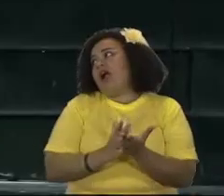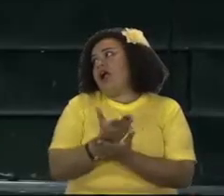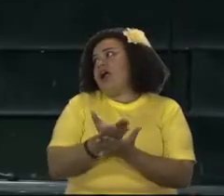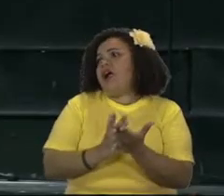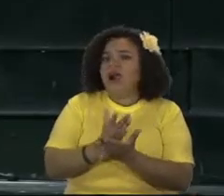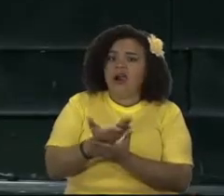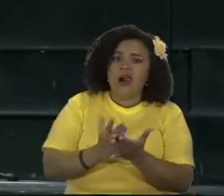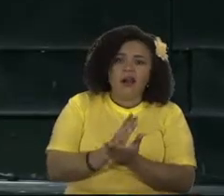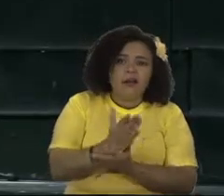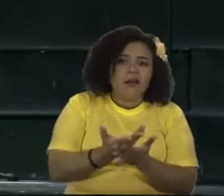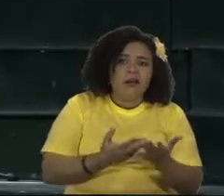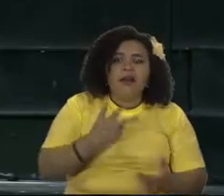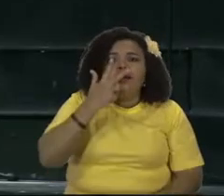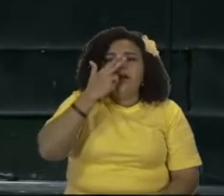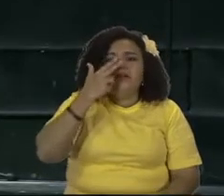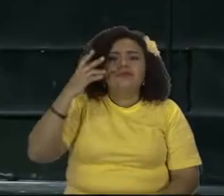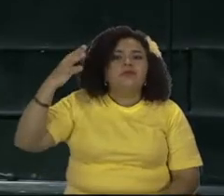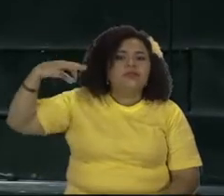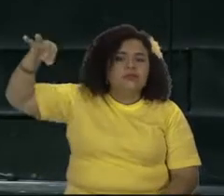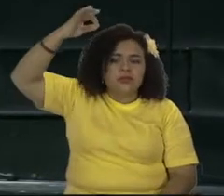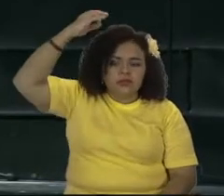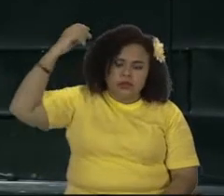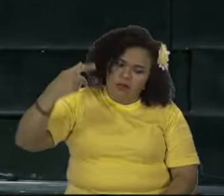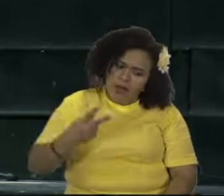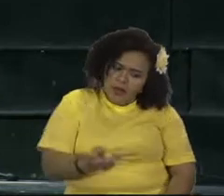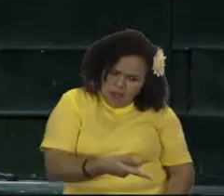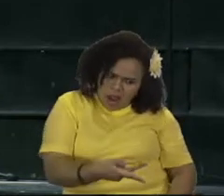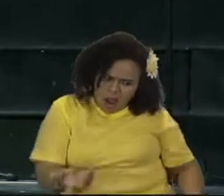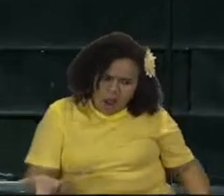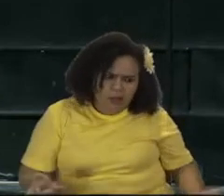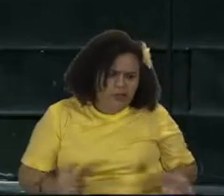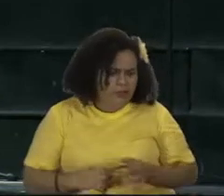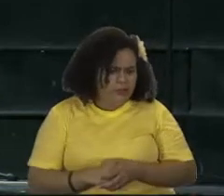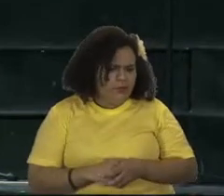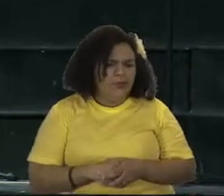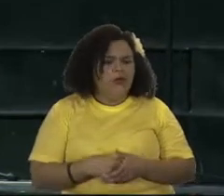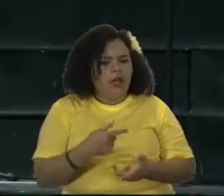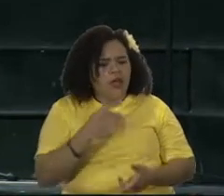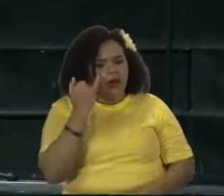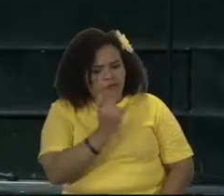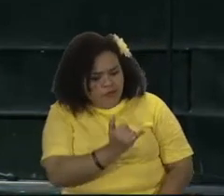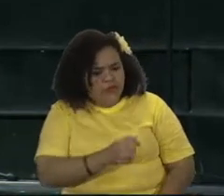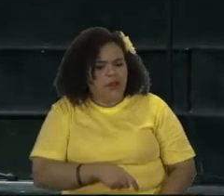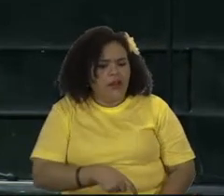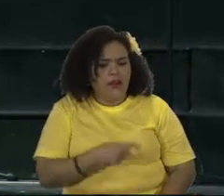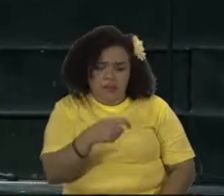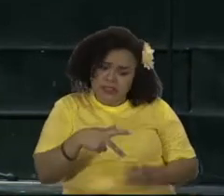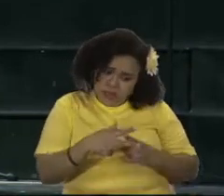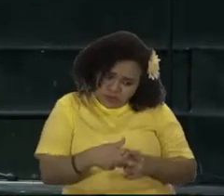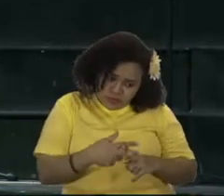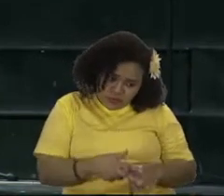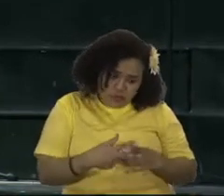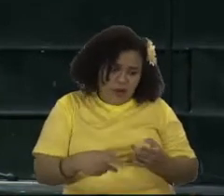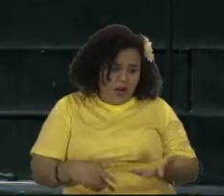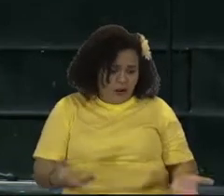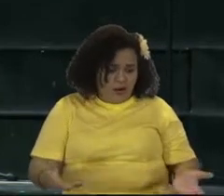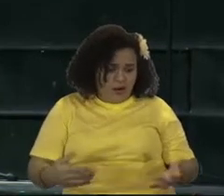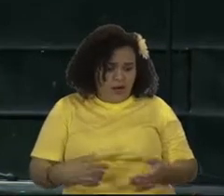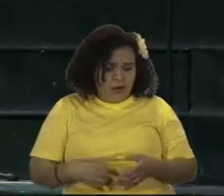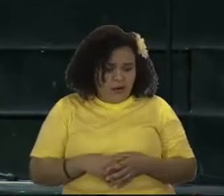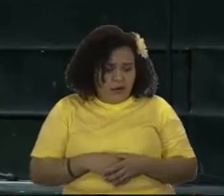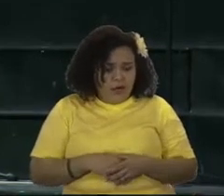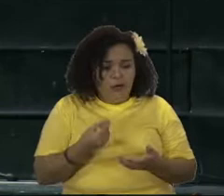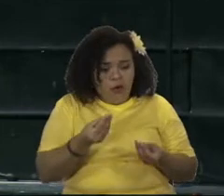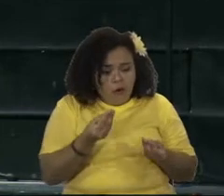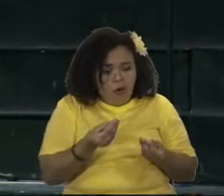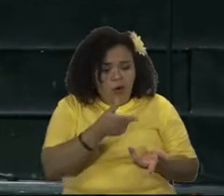telling you that there is something wrong. There is a copy that's not doing the right thing. Fix